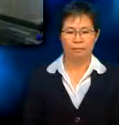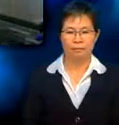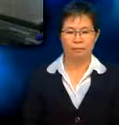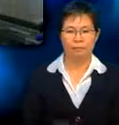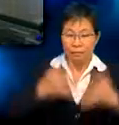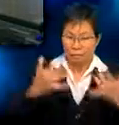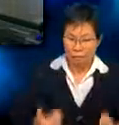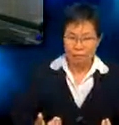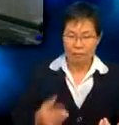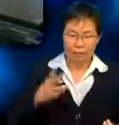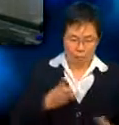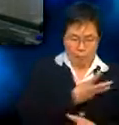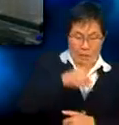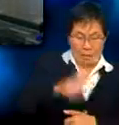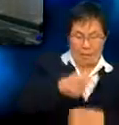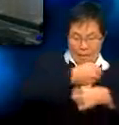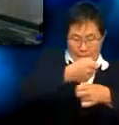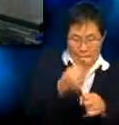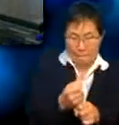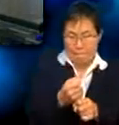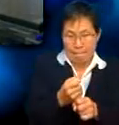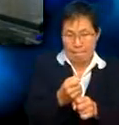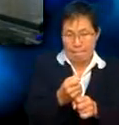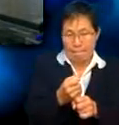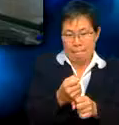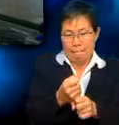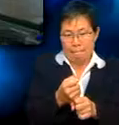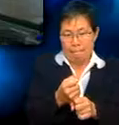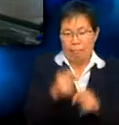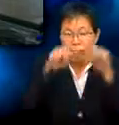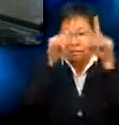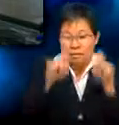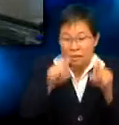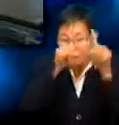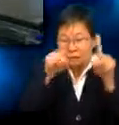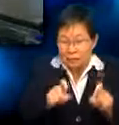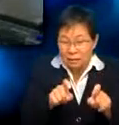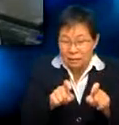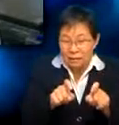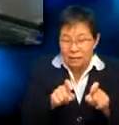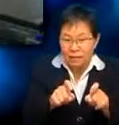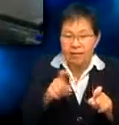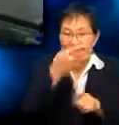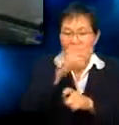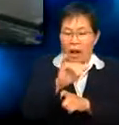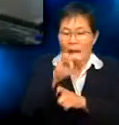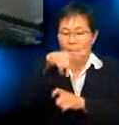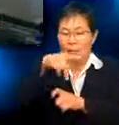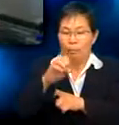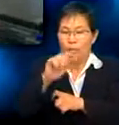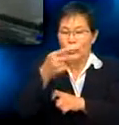Now, we need to make a plan to test our hypothesis to see whether it is true or